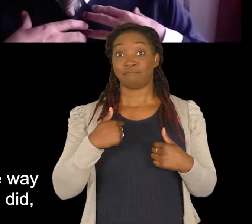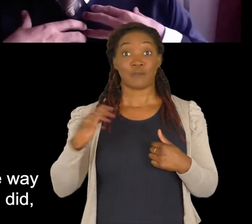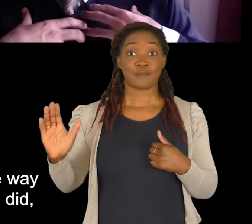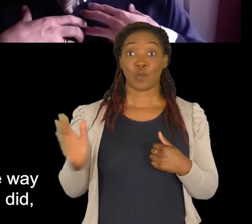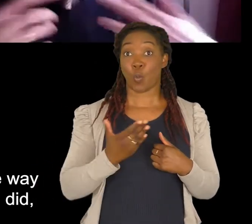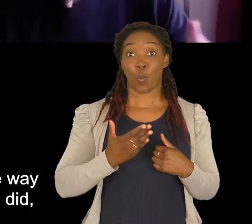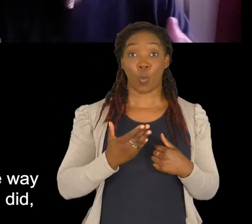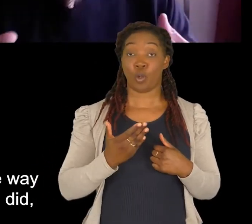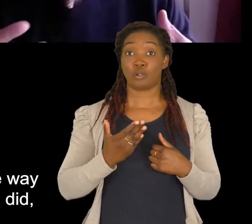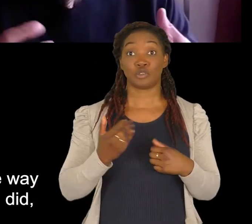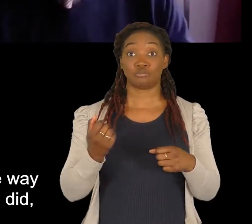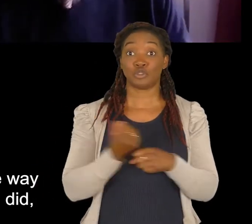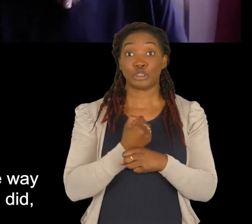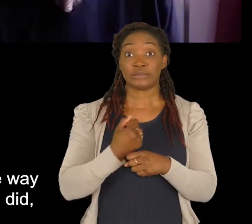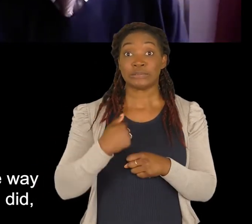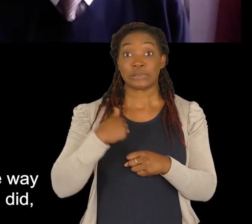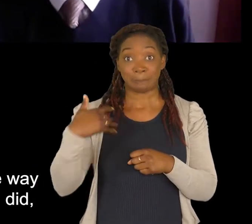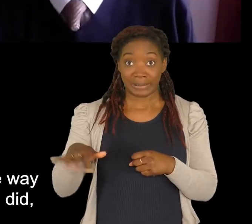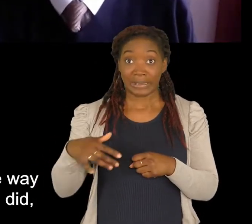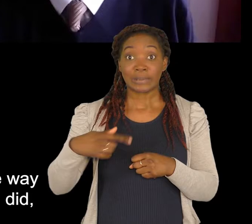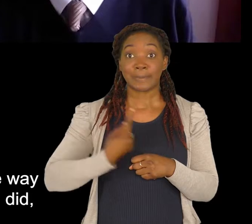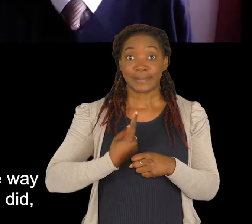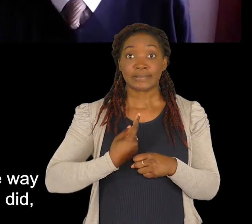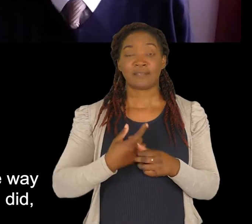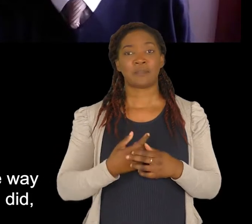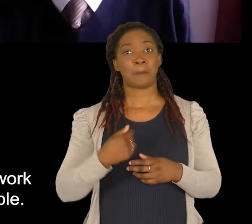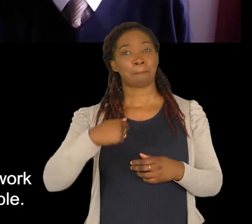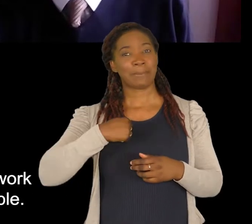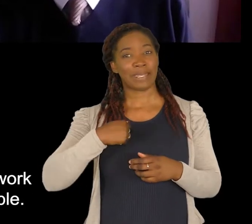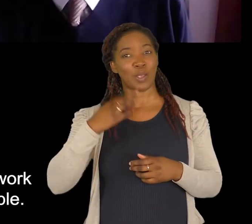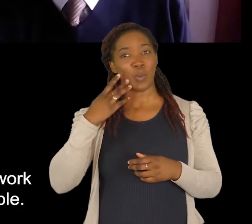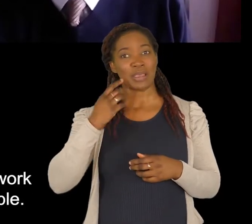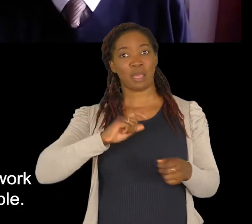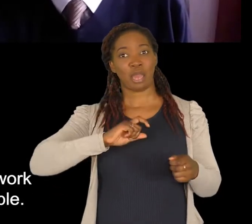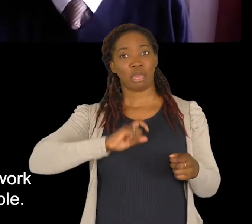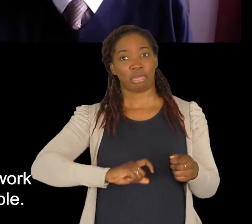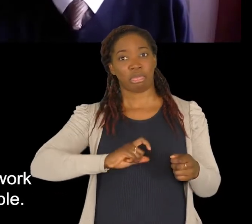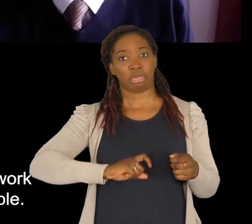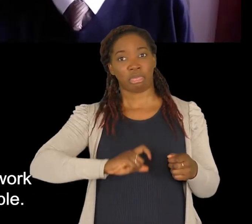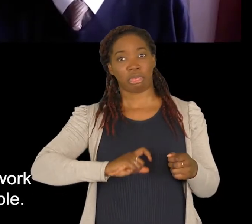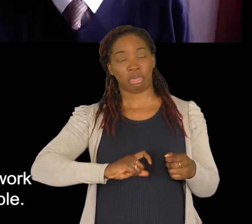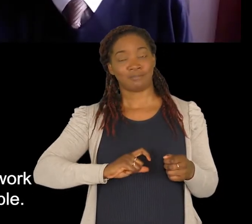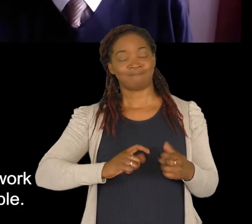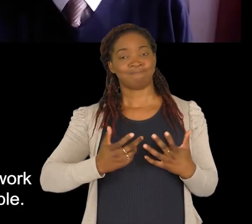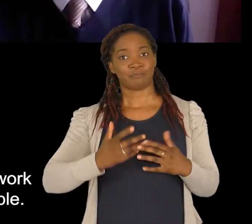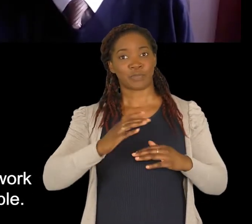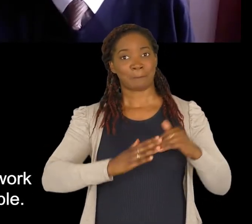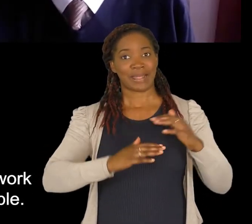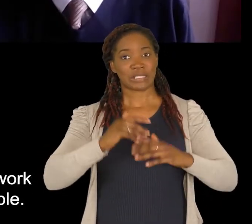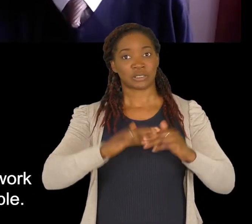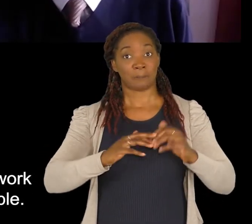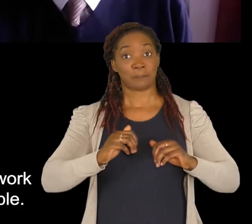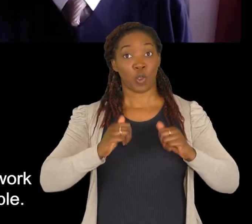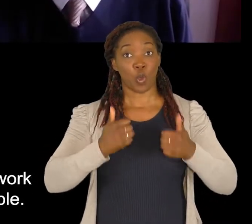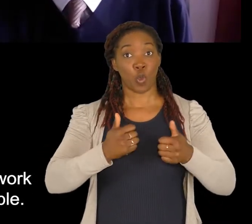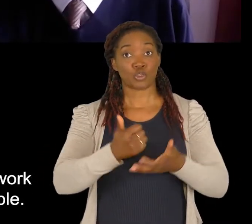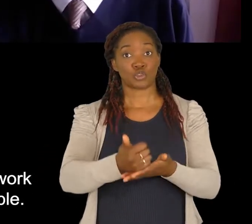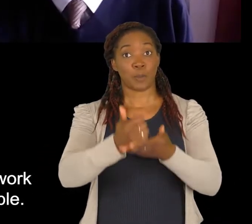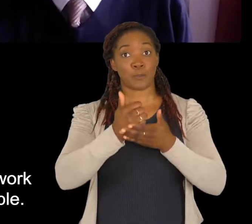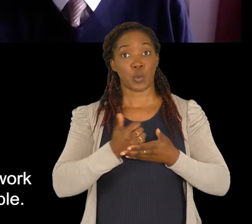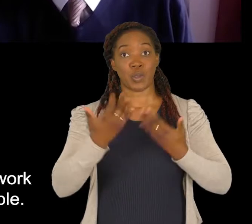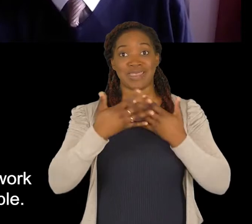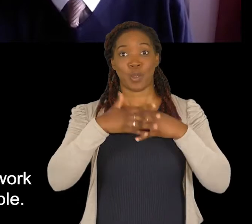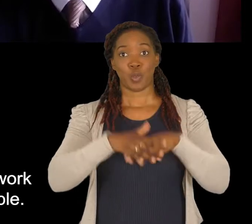we've all been there, including me, right? But what I did when I lacked confidence is I built a support network